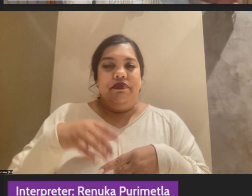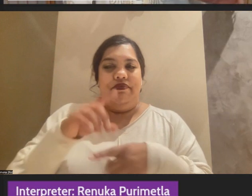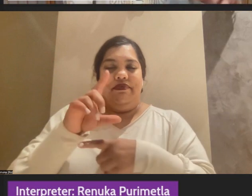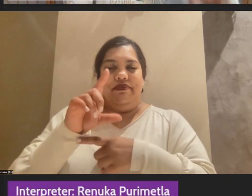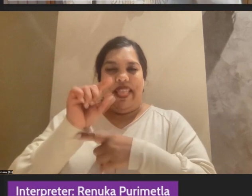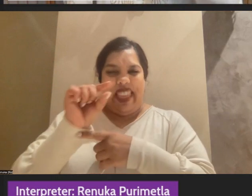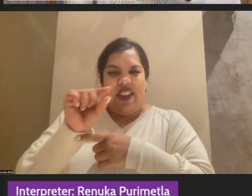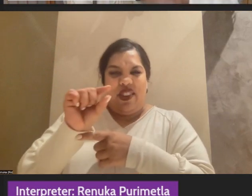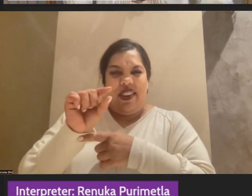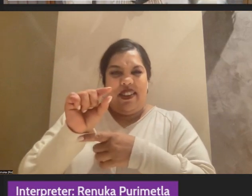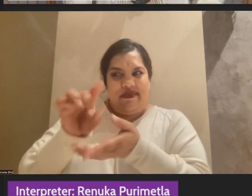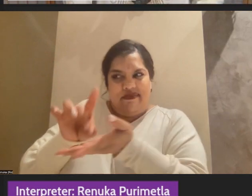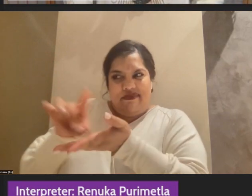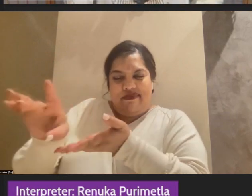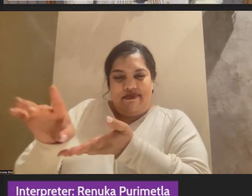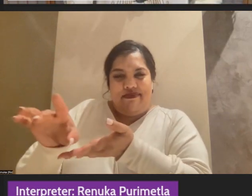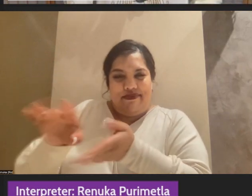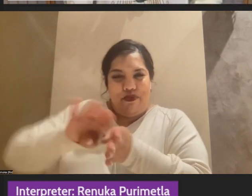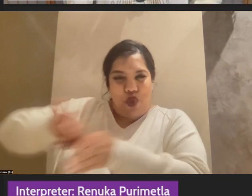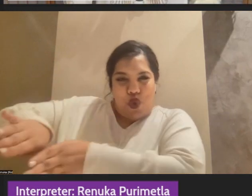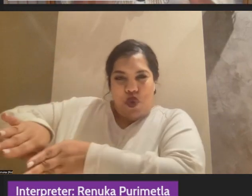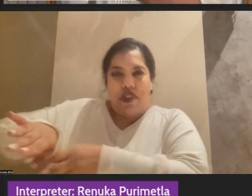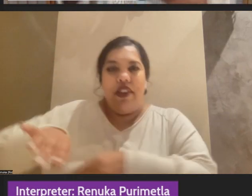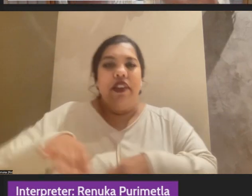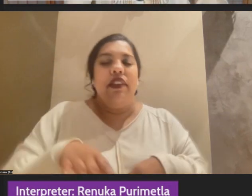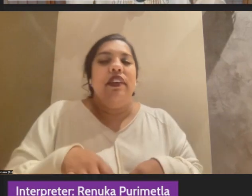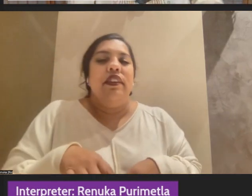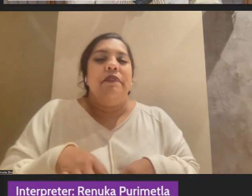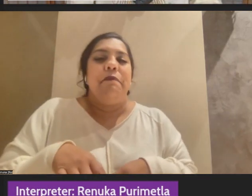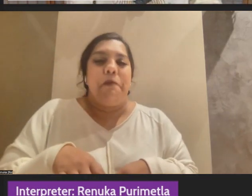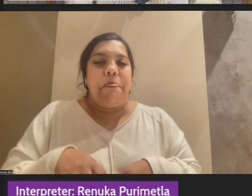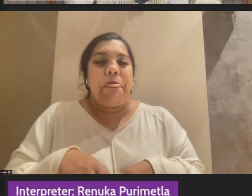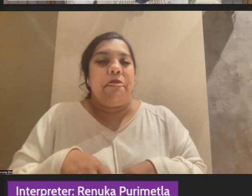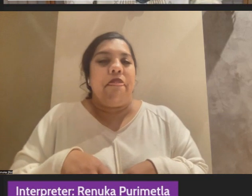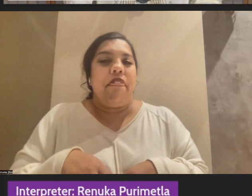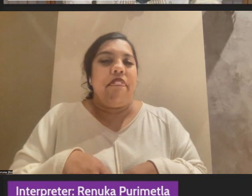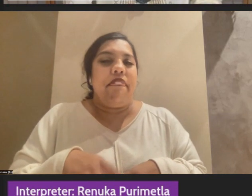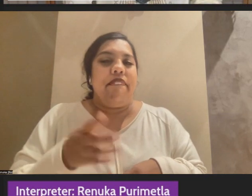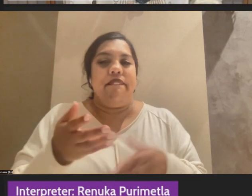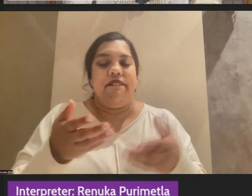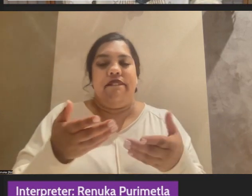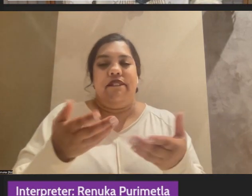and against nothing? What does that mean to you? What does that look like as a practice?